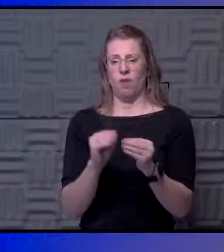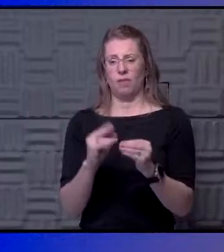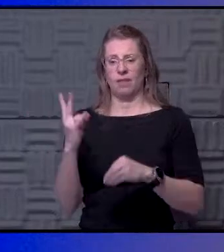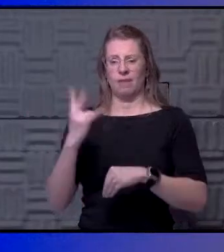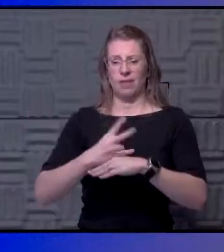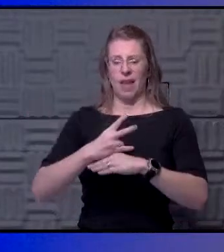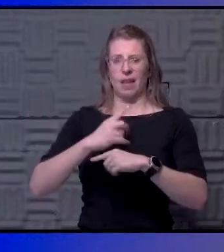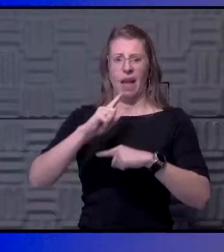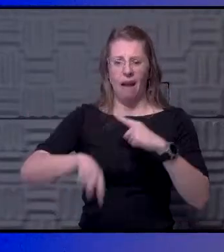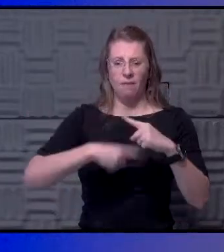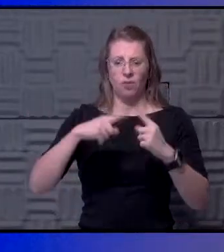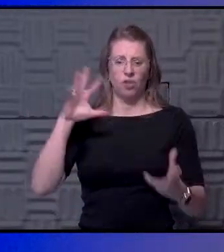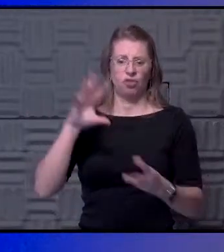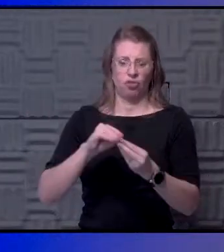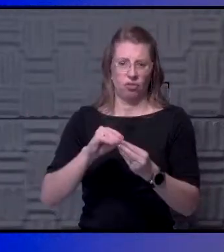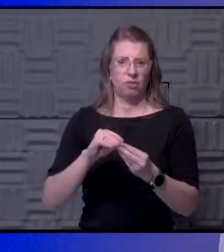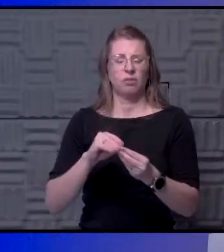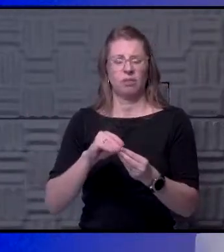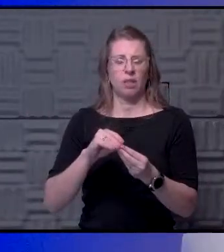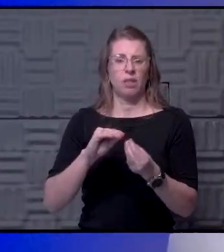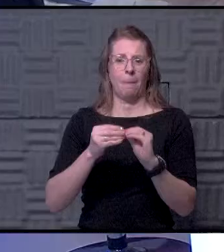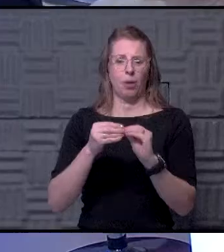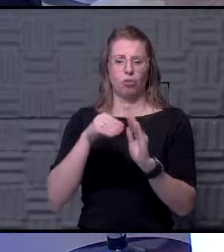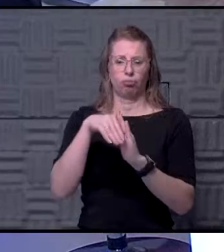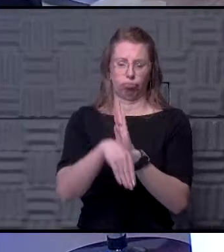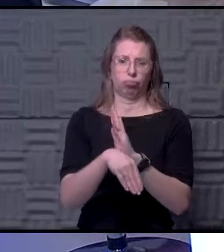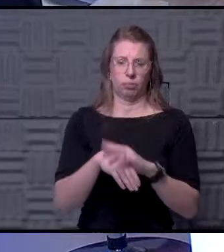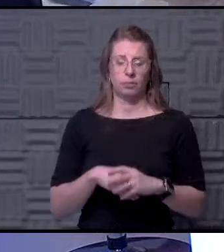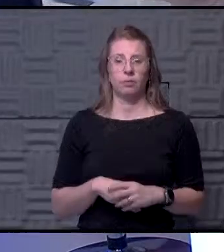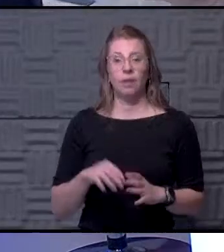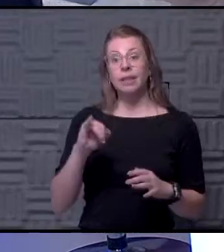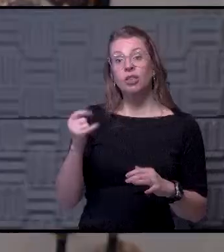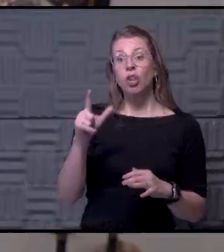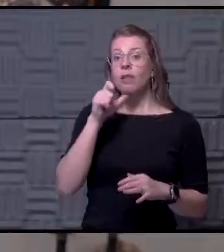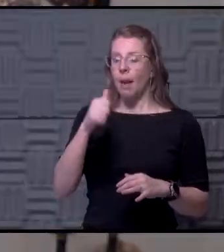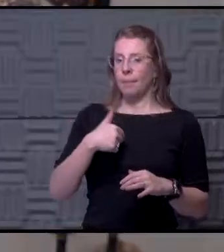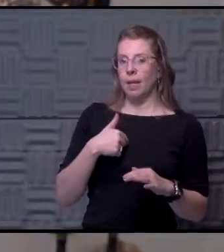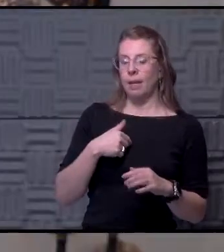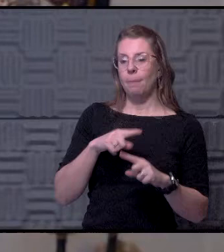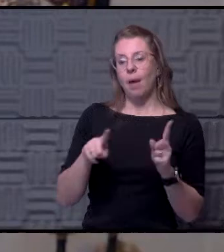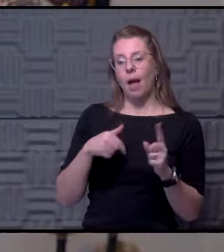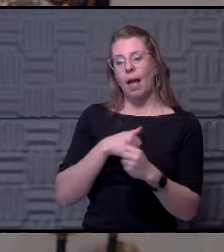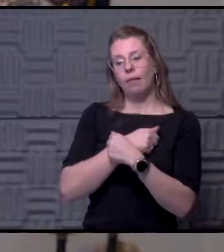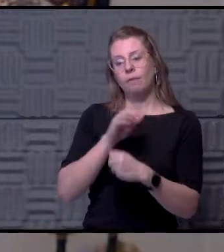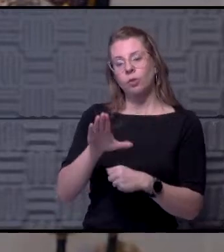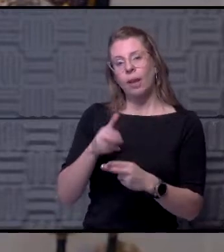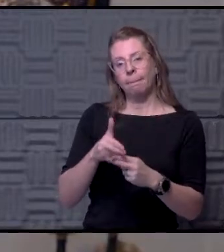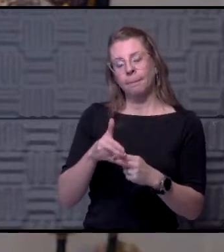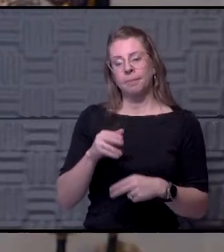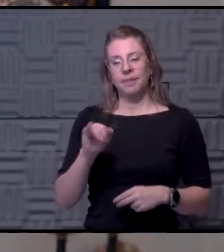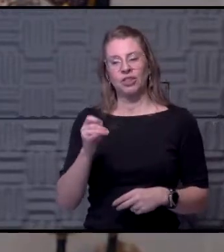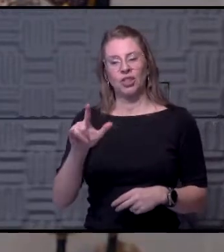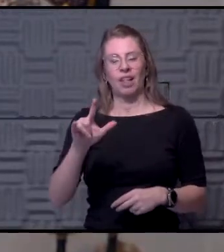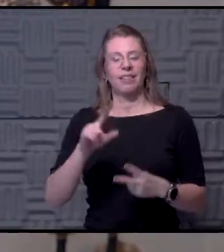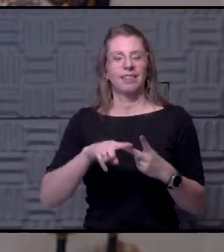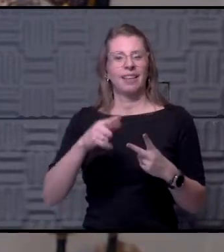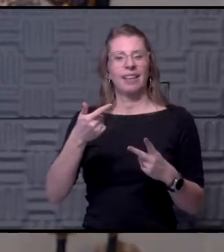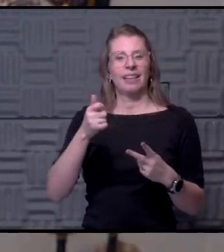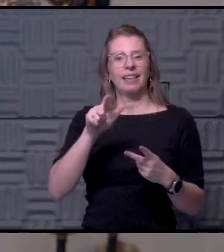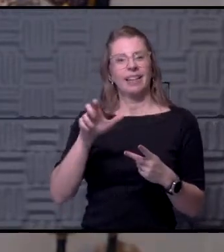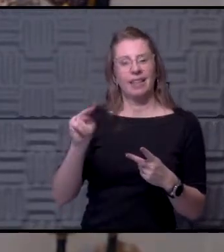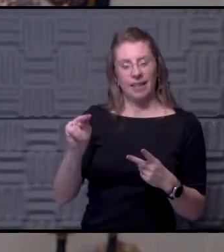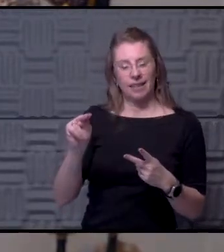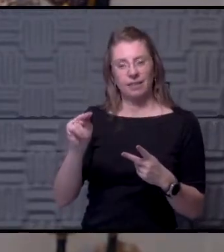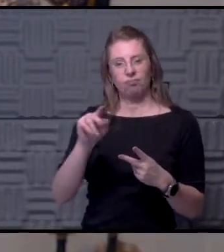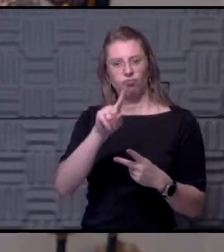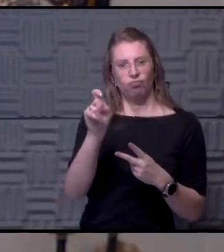7-day running averages have all gone down, so that's a good thing. And Jill, not me, but I love her name, and Glenn have questions